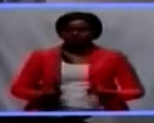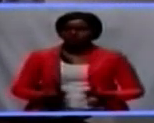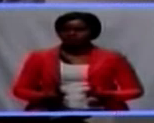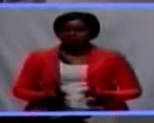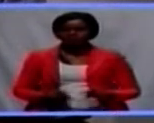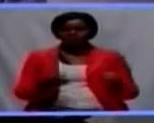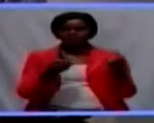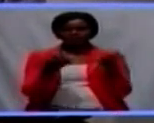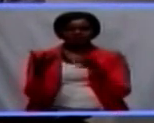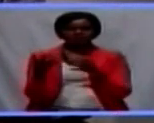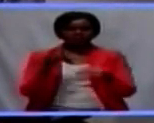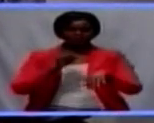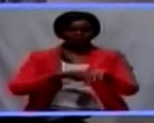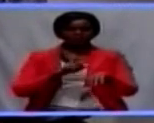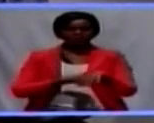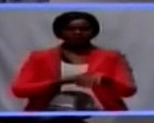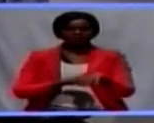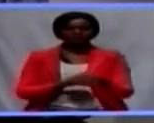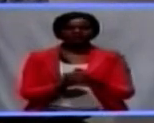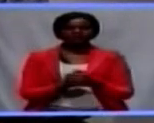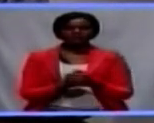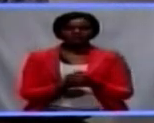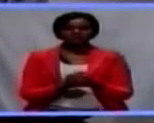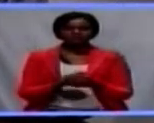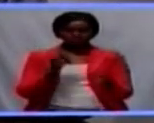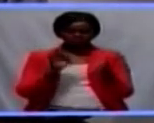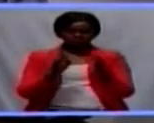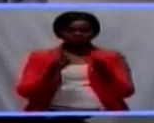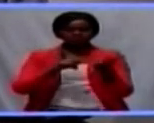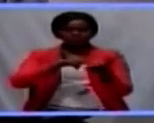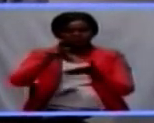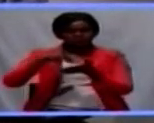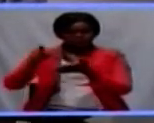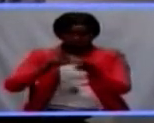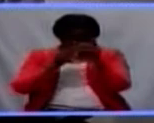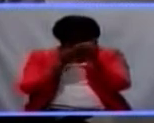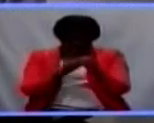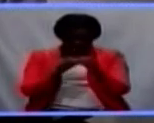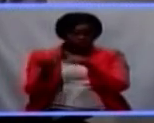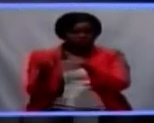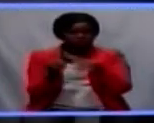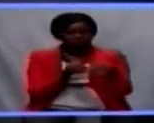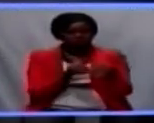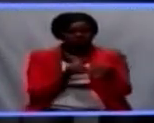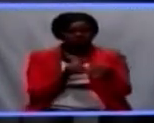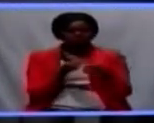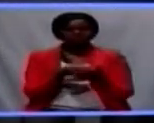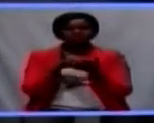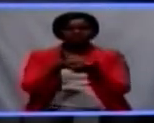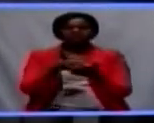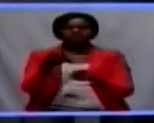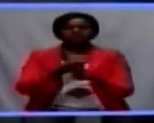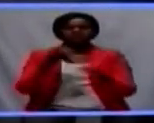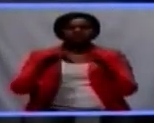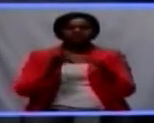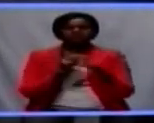most cases taxpayers that sue us, if the taxpayer decides to withdraw the case from court, we are